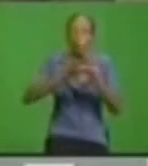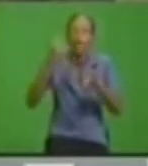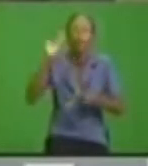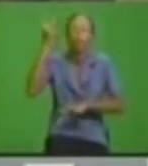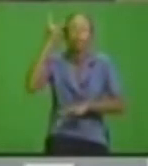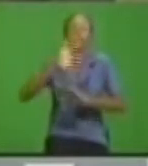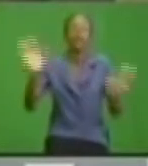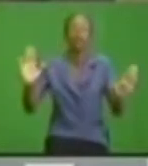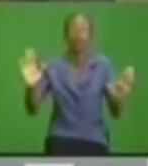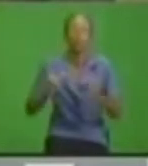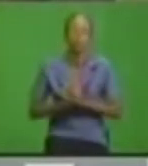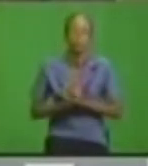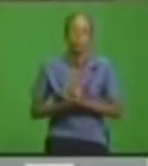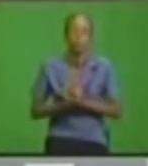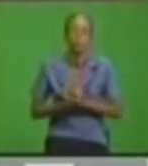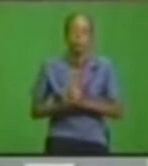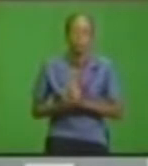expediency and pragmatism.